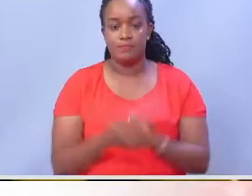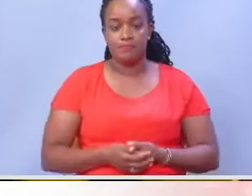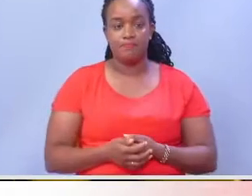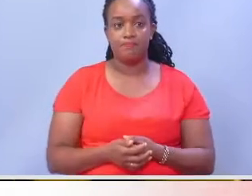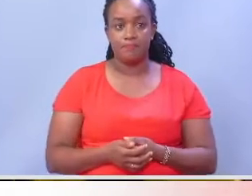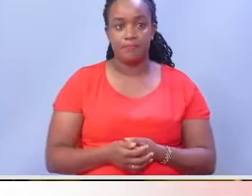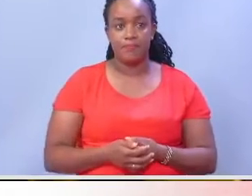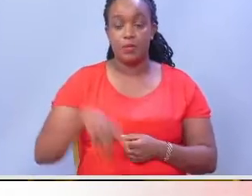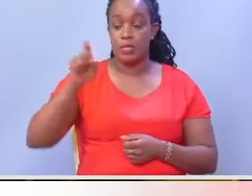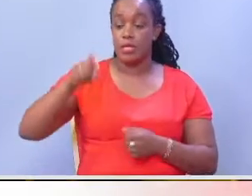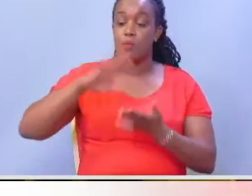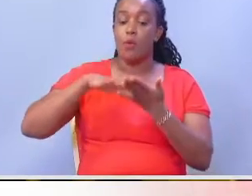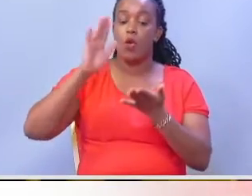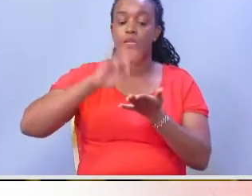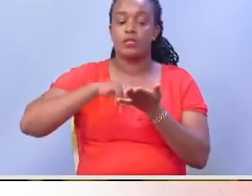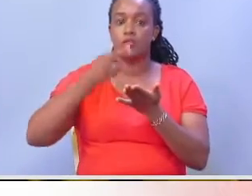the counties.